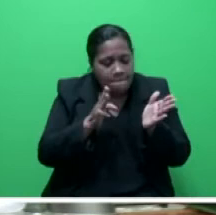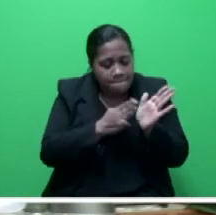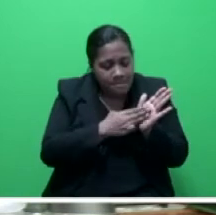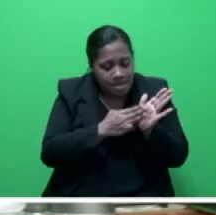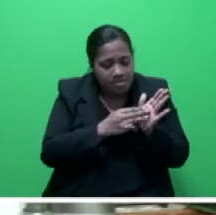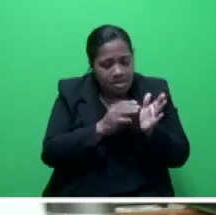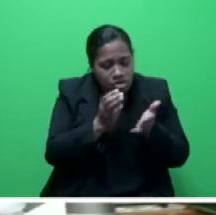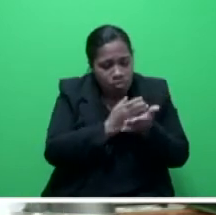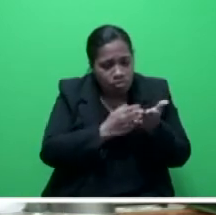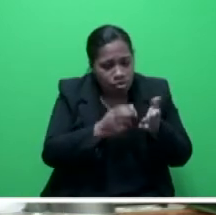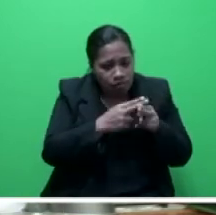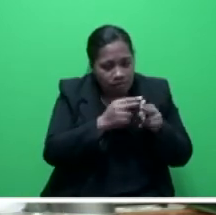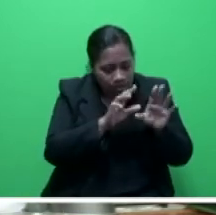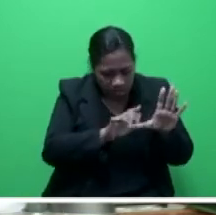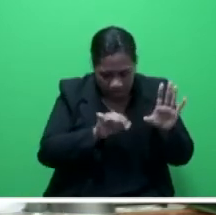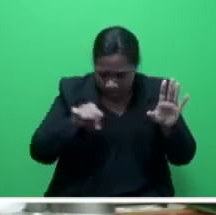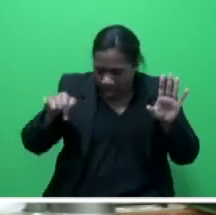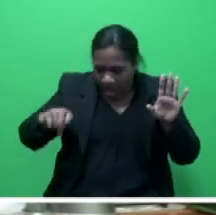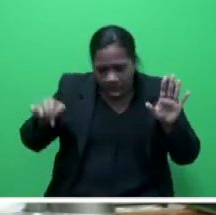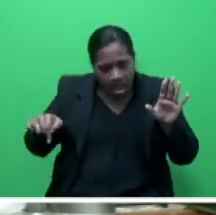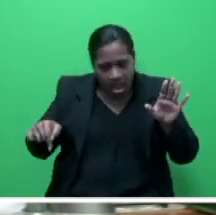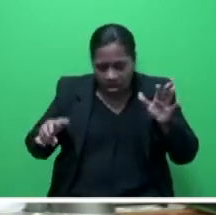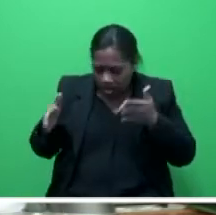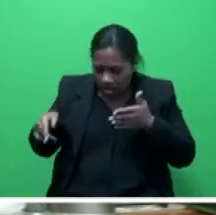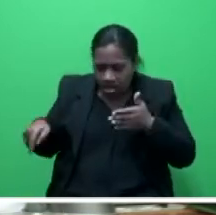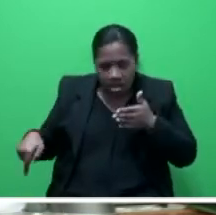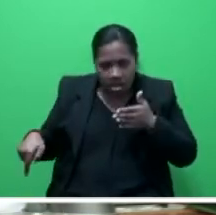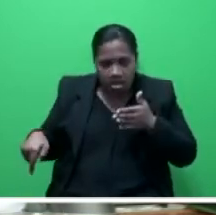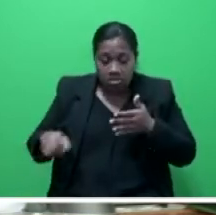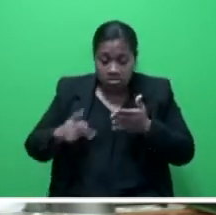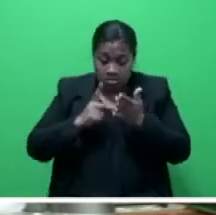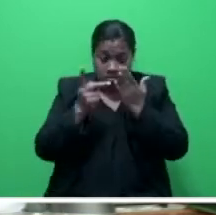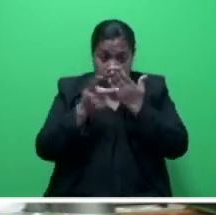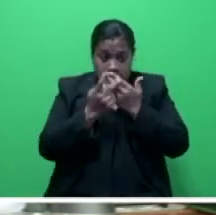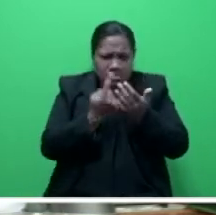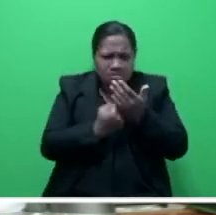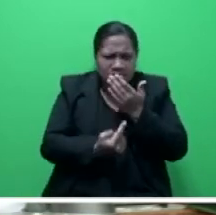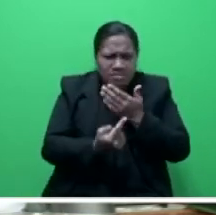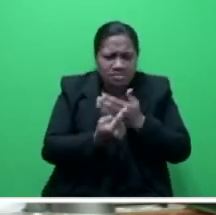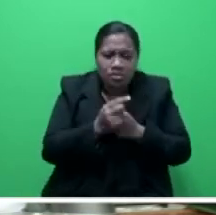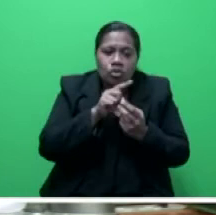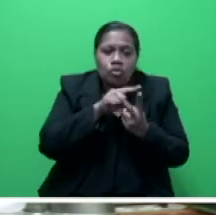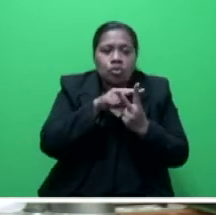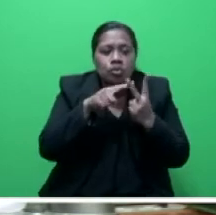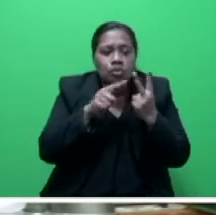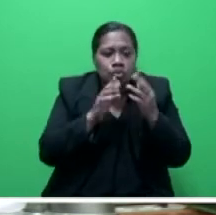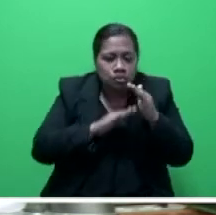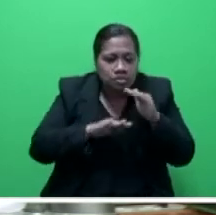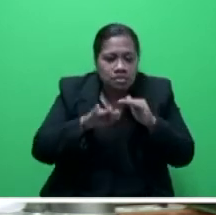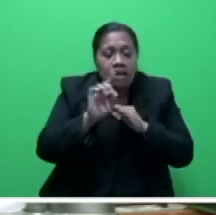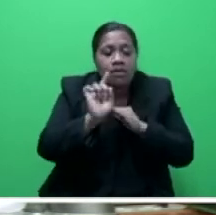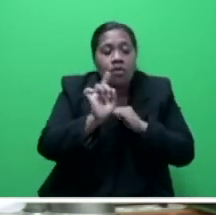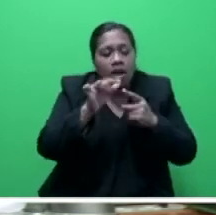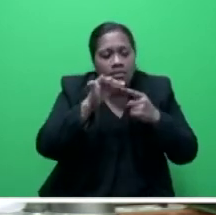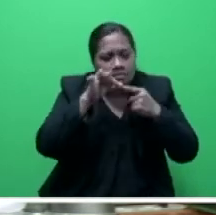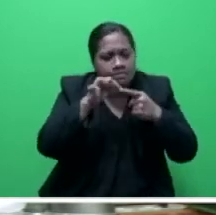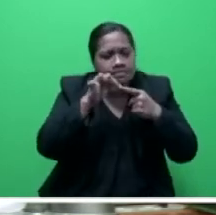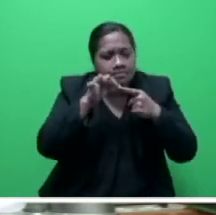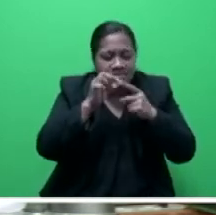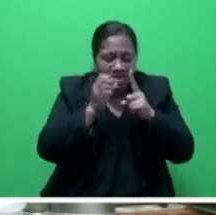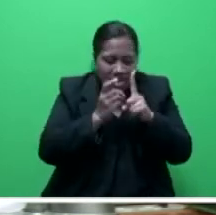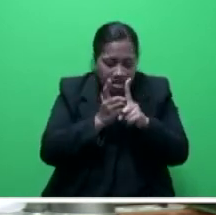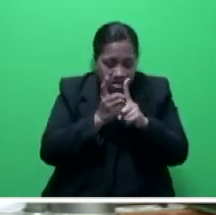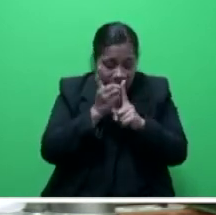Mr. Speaker, this project has been undertaken in 2 steps. Step 1 was we had